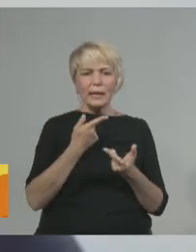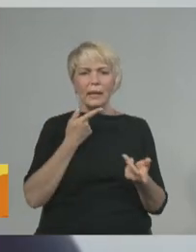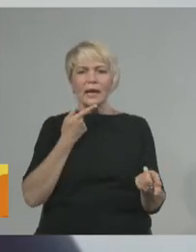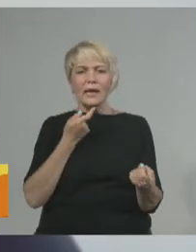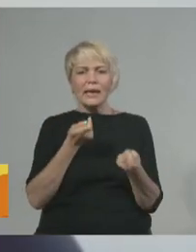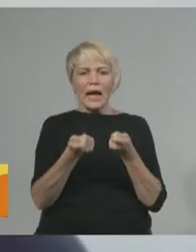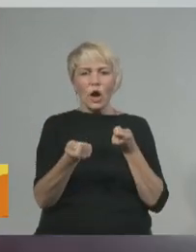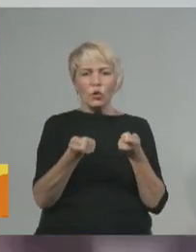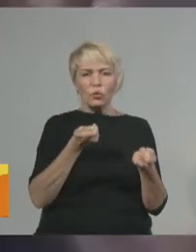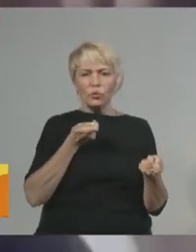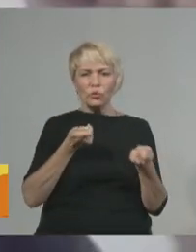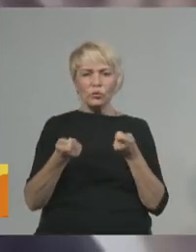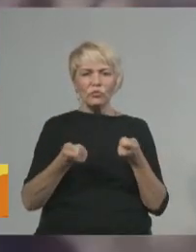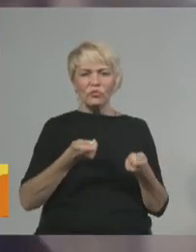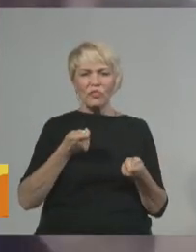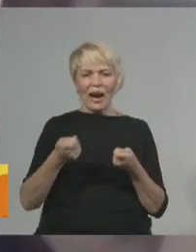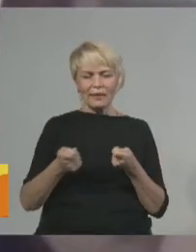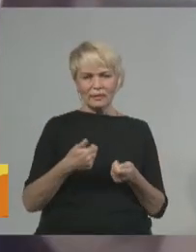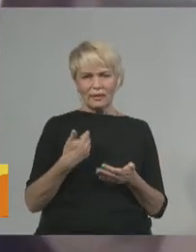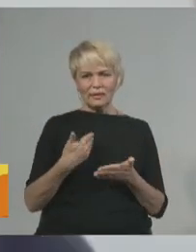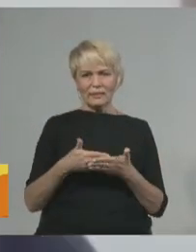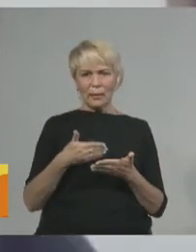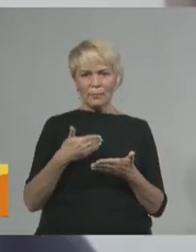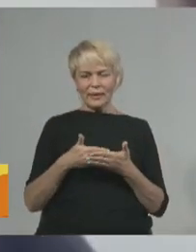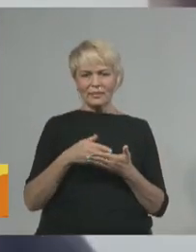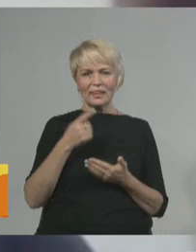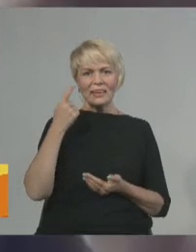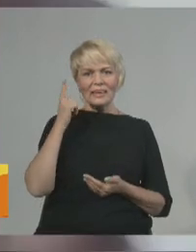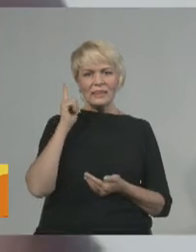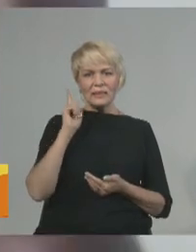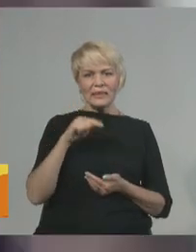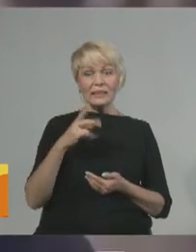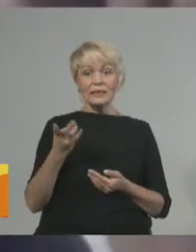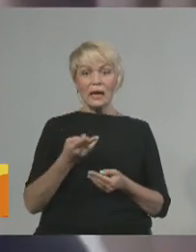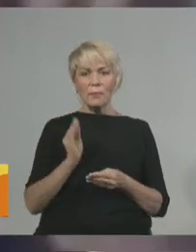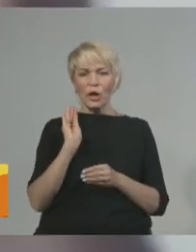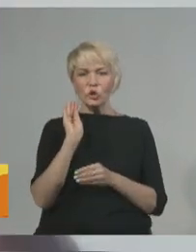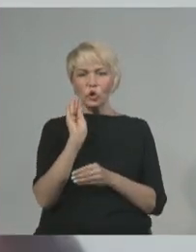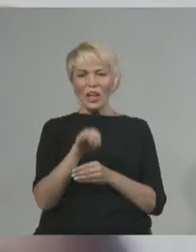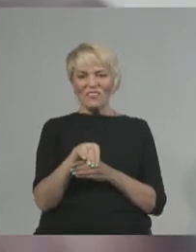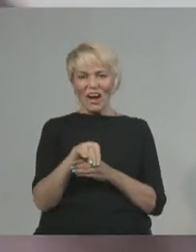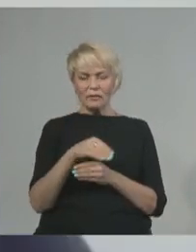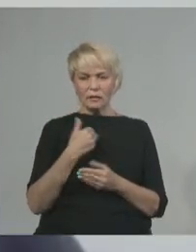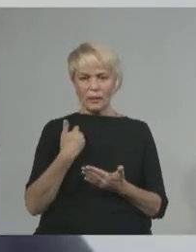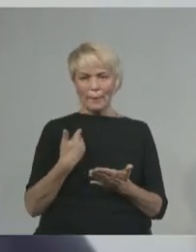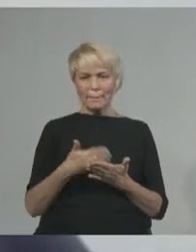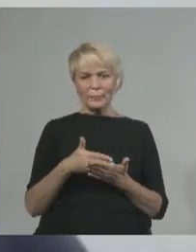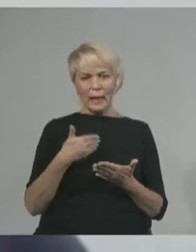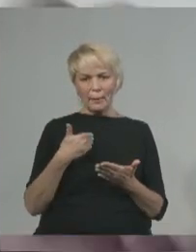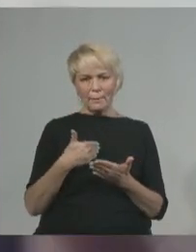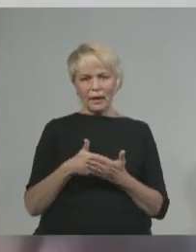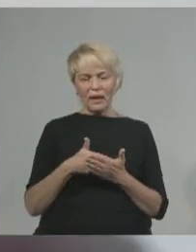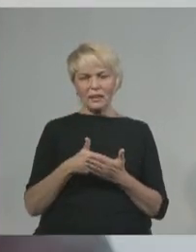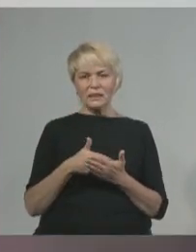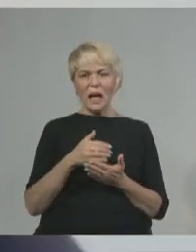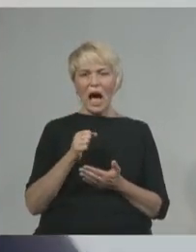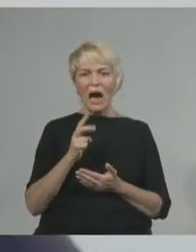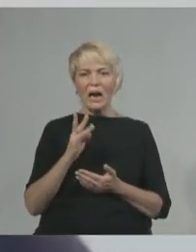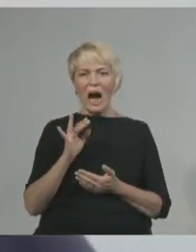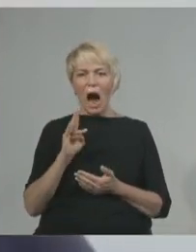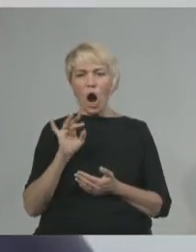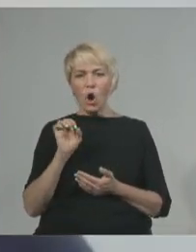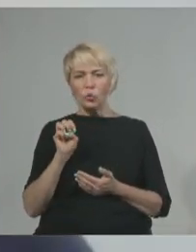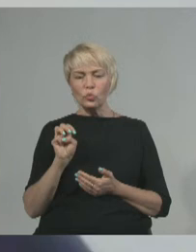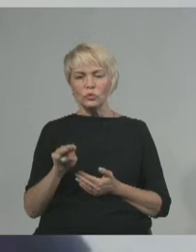was added in terms of adding a seal in the in some twitter accounts that state that they are state property